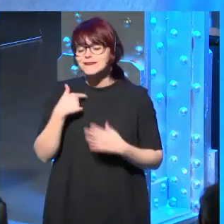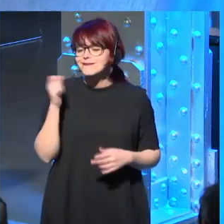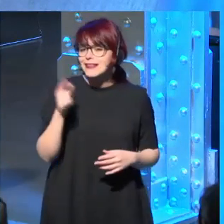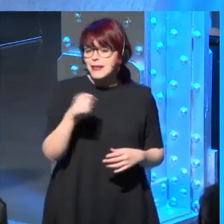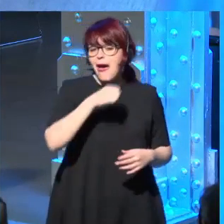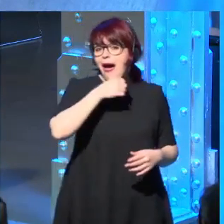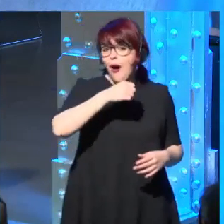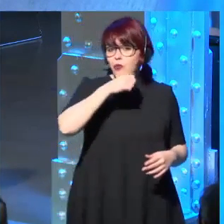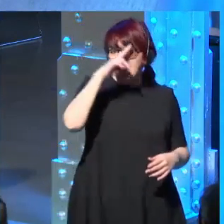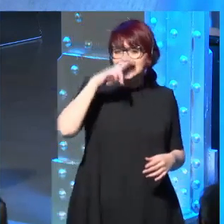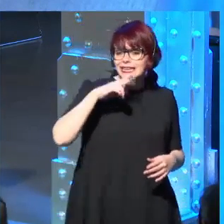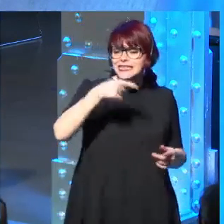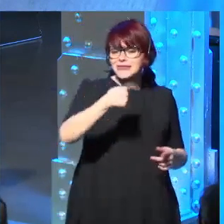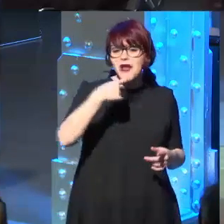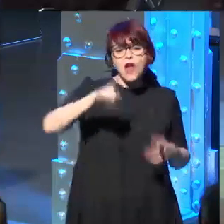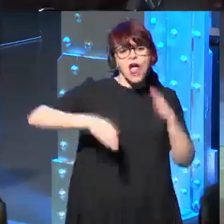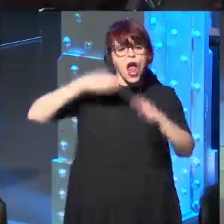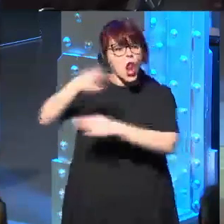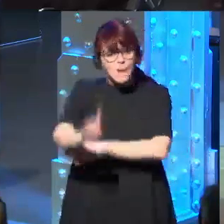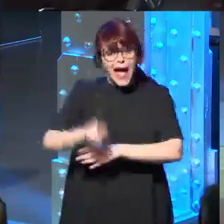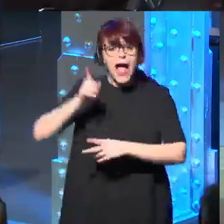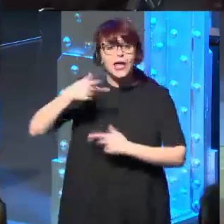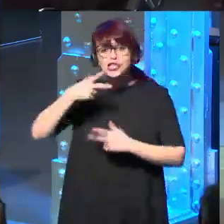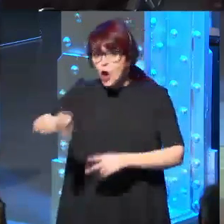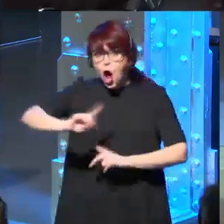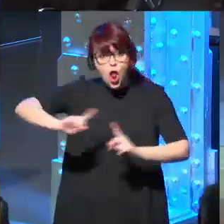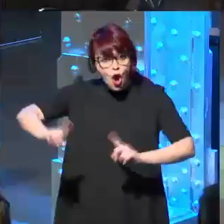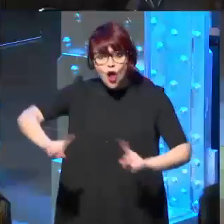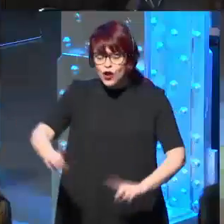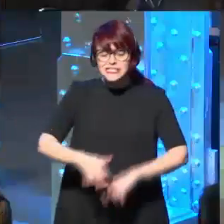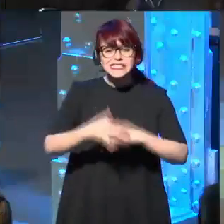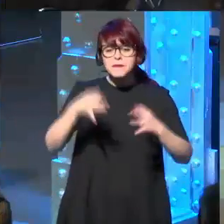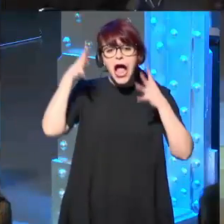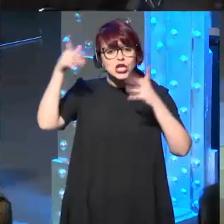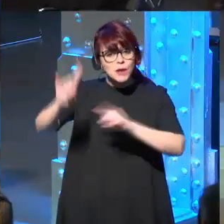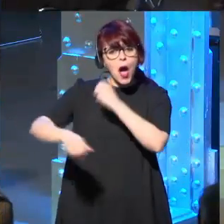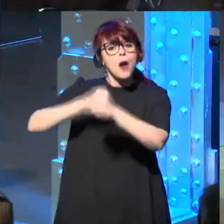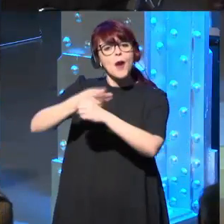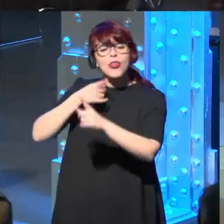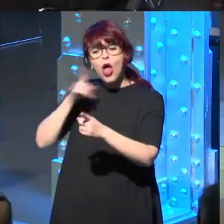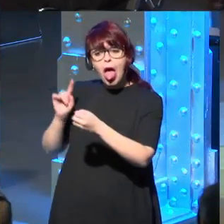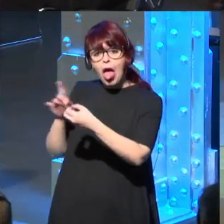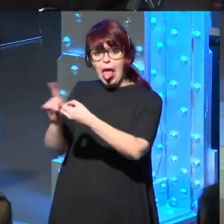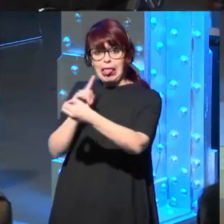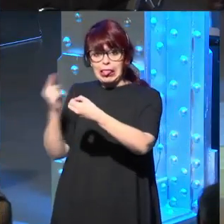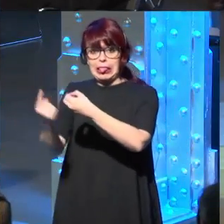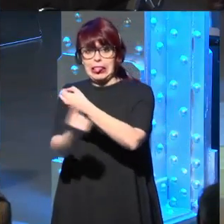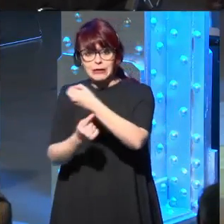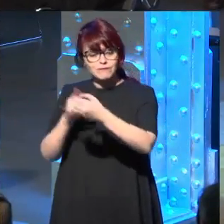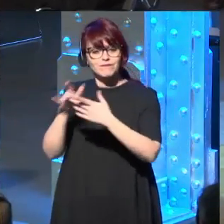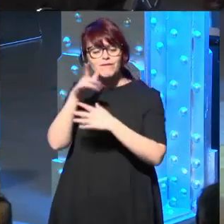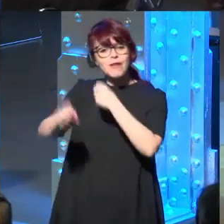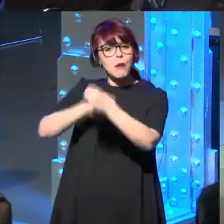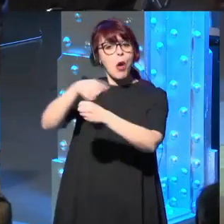go, don't go, and sending people, don't get close to well. Although the well at that time was